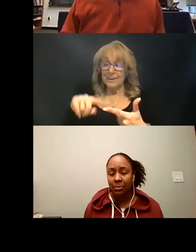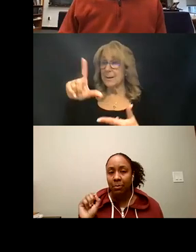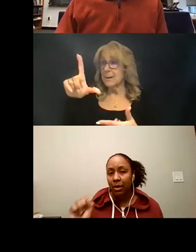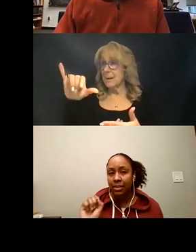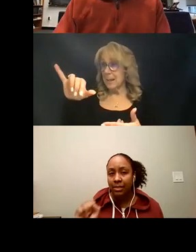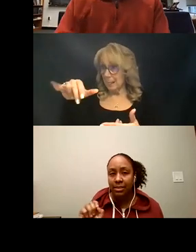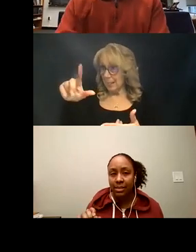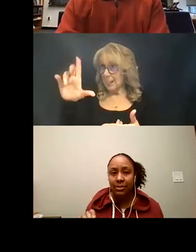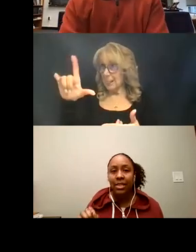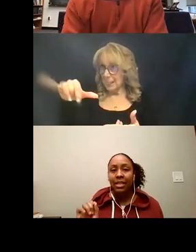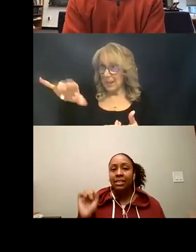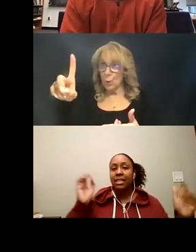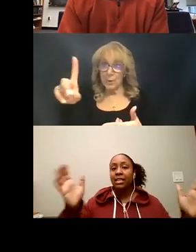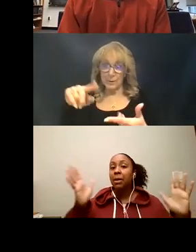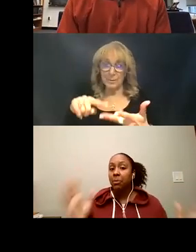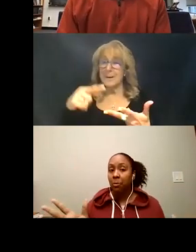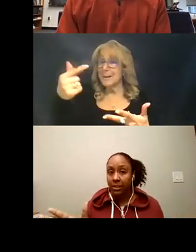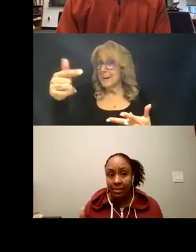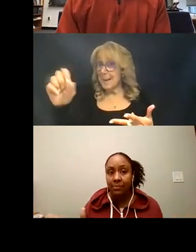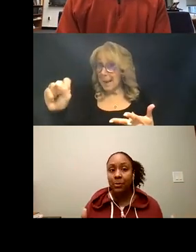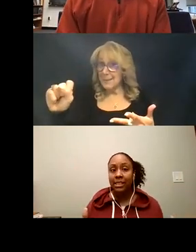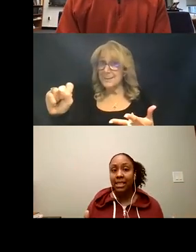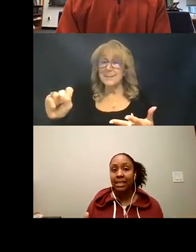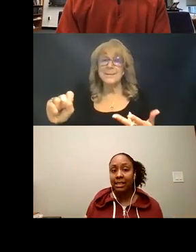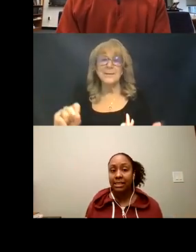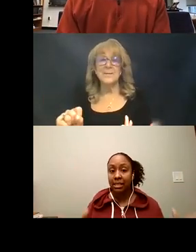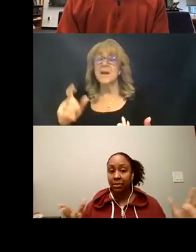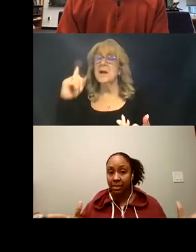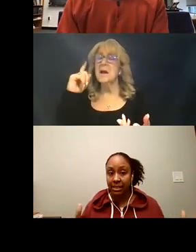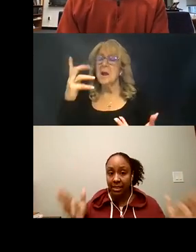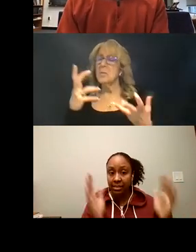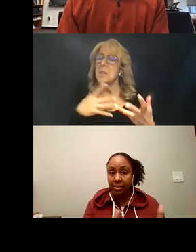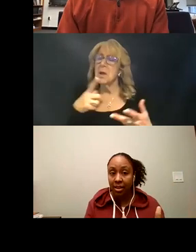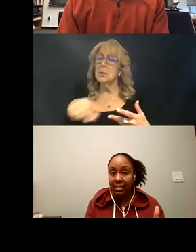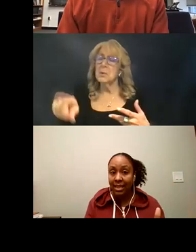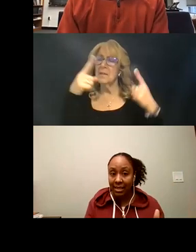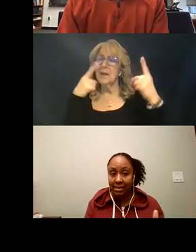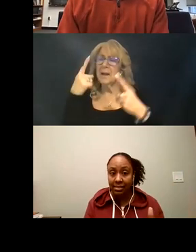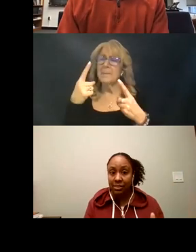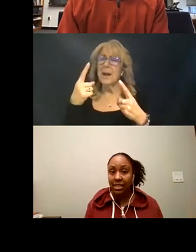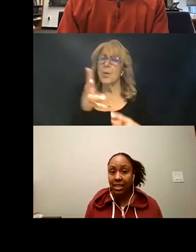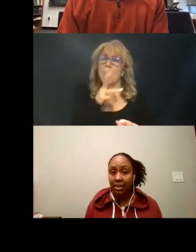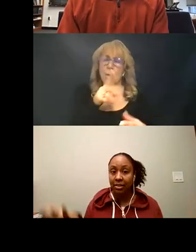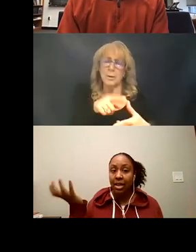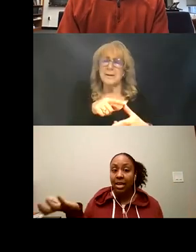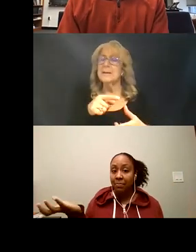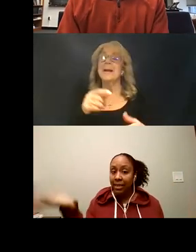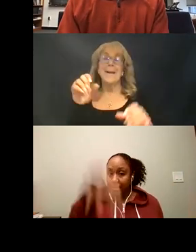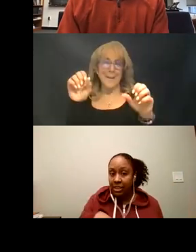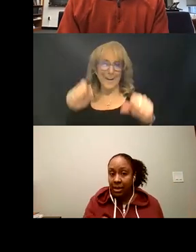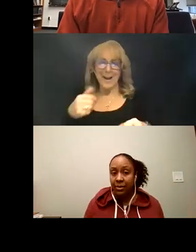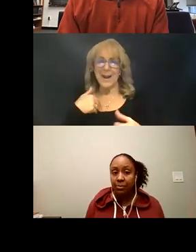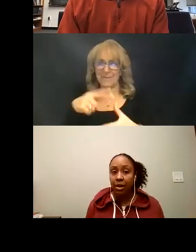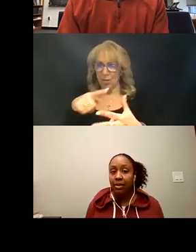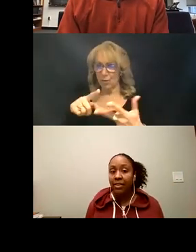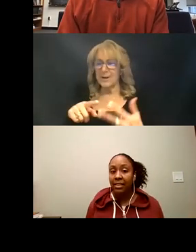us. And what I want us to do is think about water, which can exist in three states: solid, ice, as you see here. In my